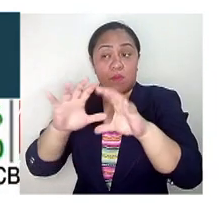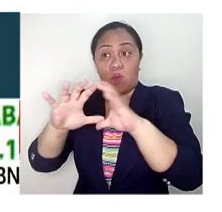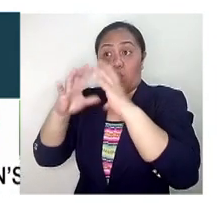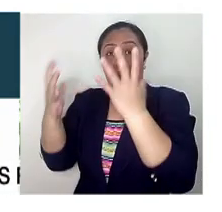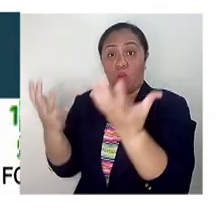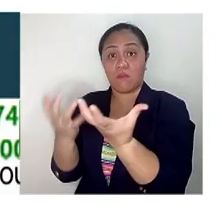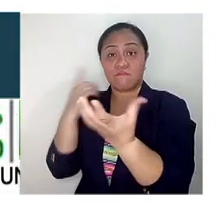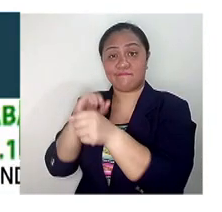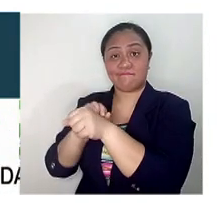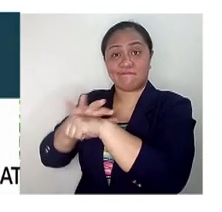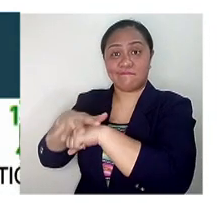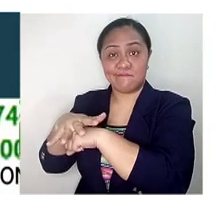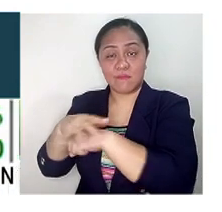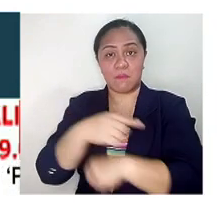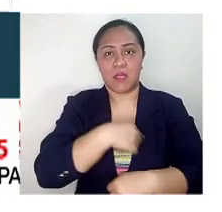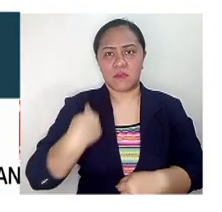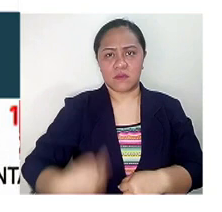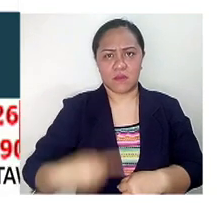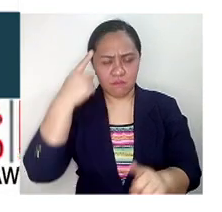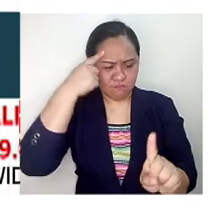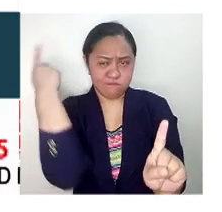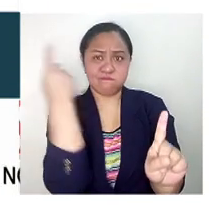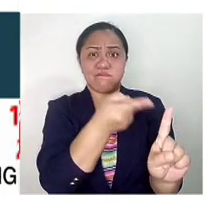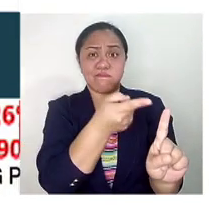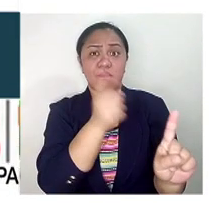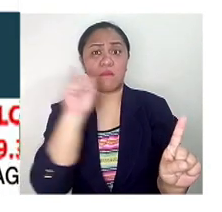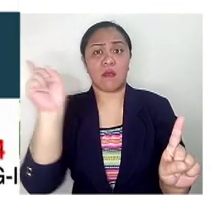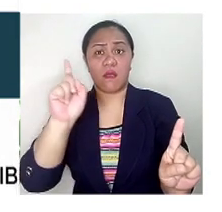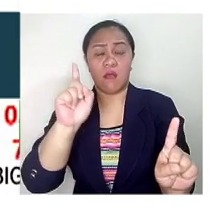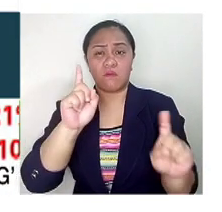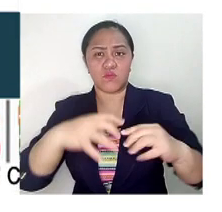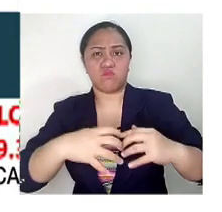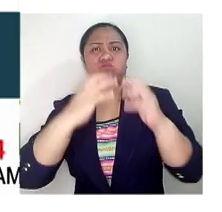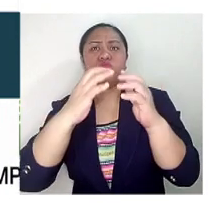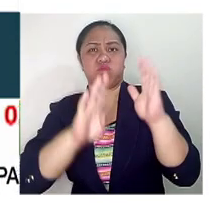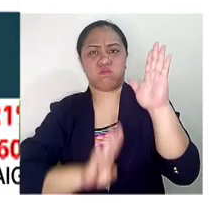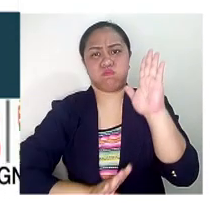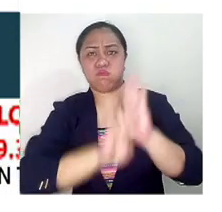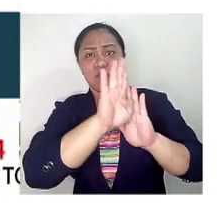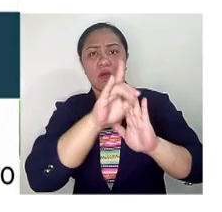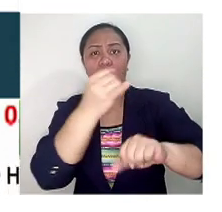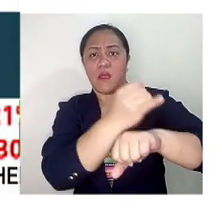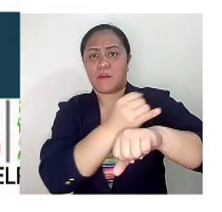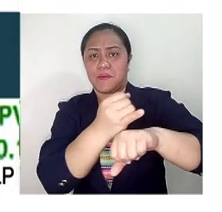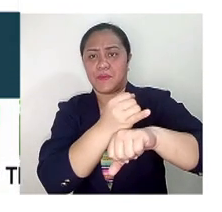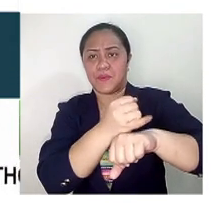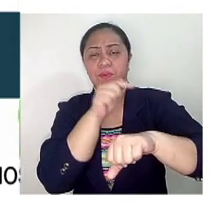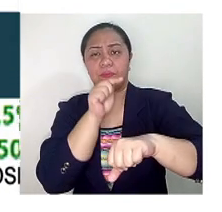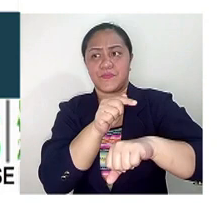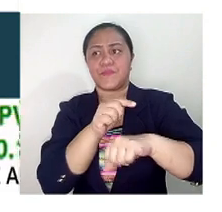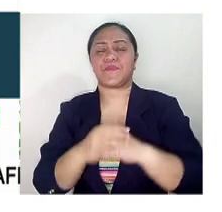the intention of China to really fully develop these artificial islands eventually